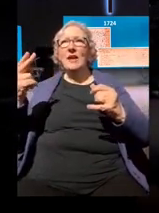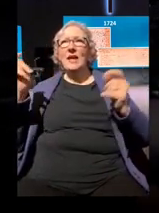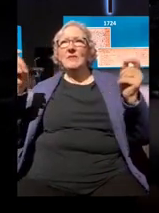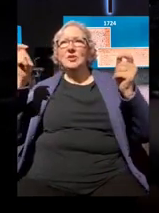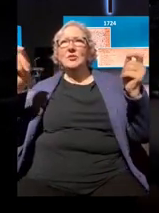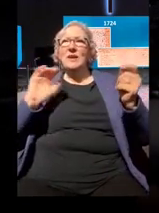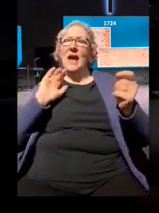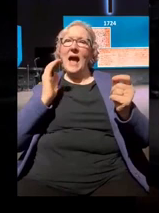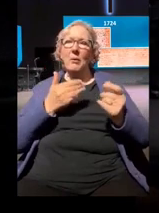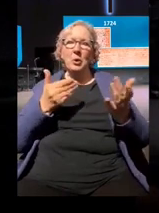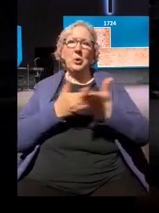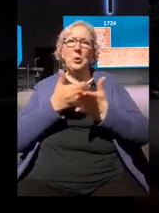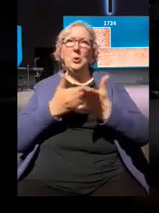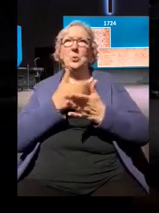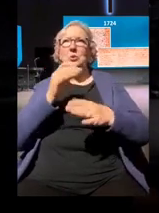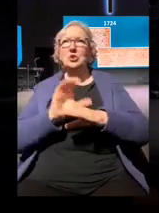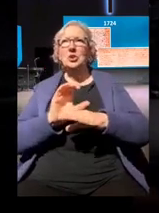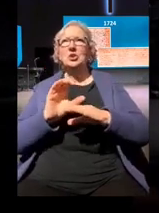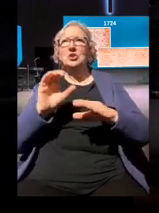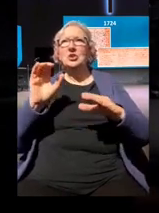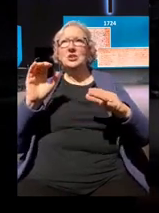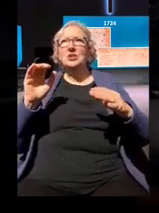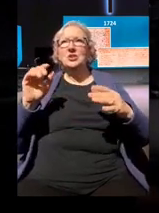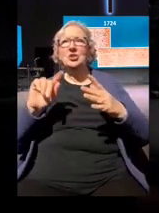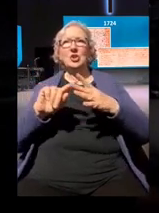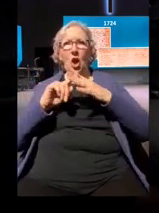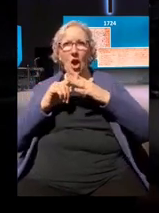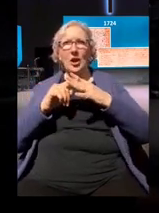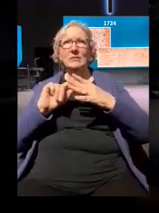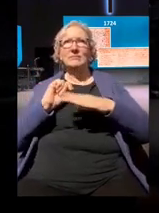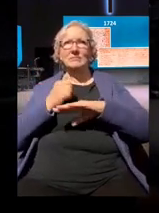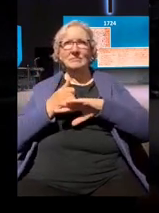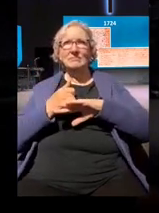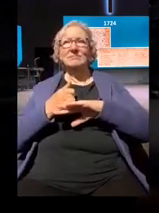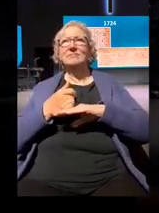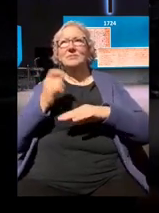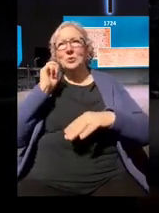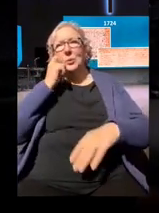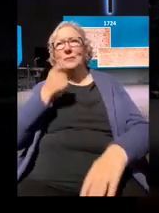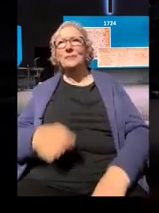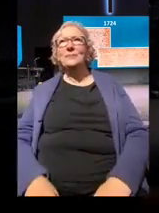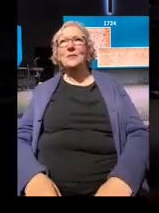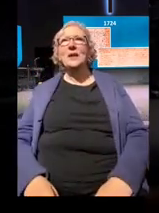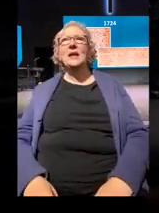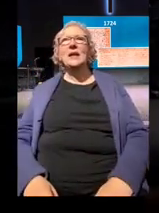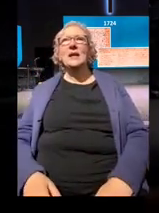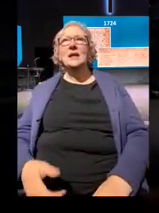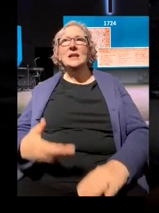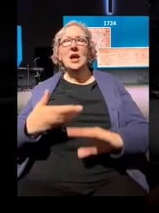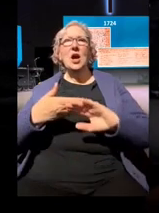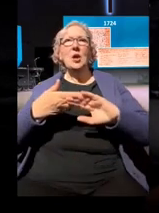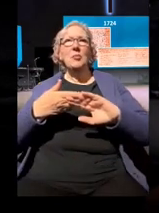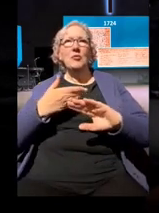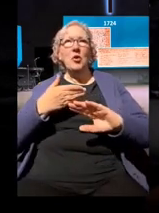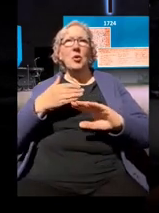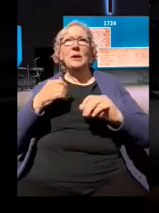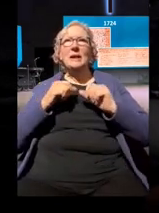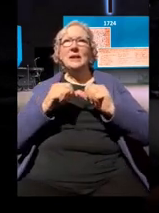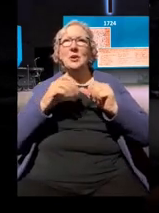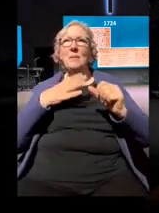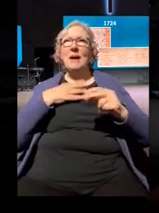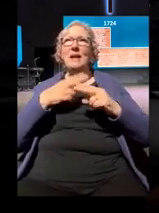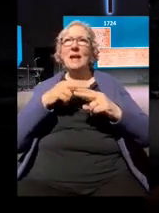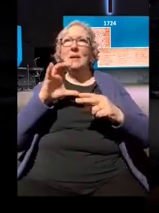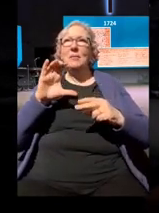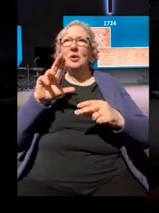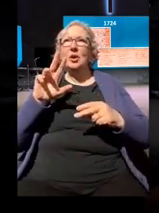church having gotten its start, which is pretty cool. Now, before we go any further, so my name is Curt Cooprider. I know